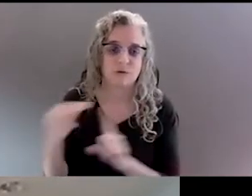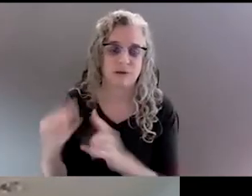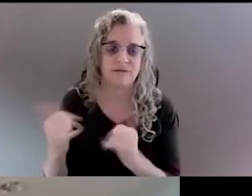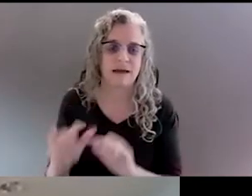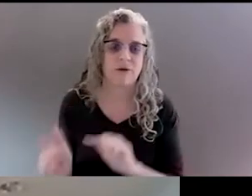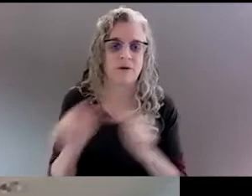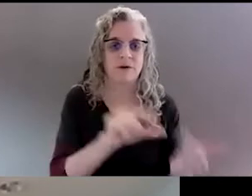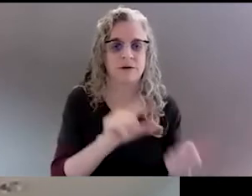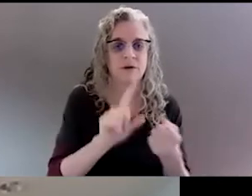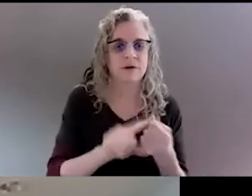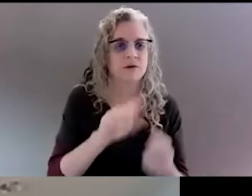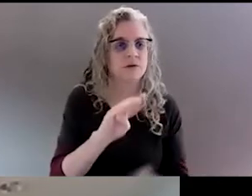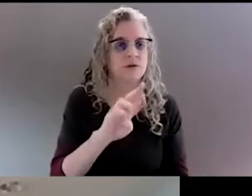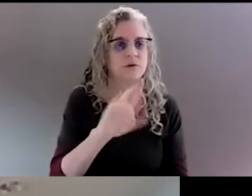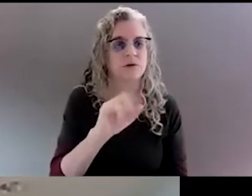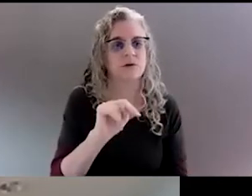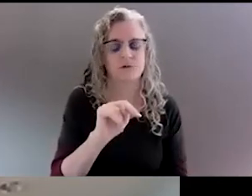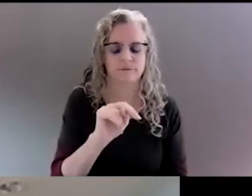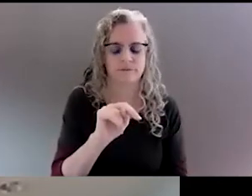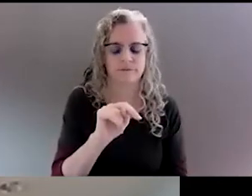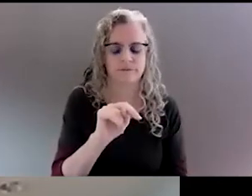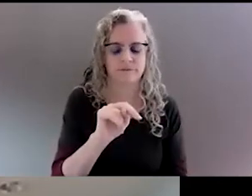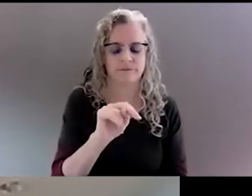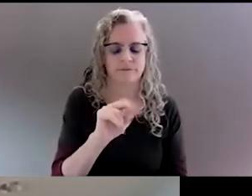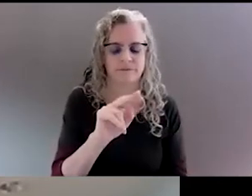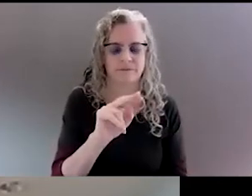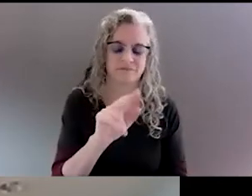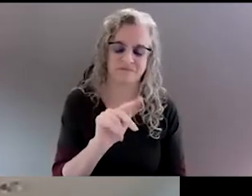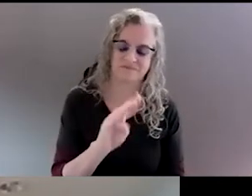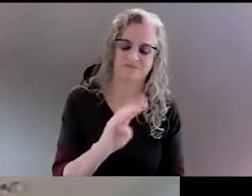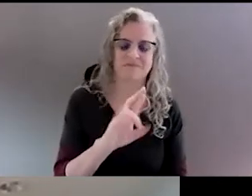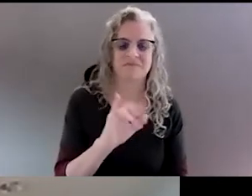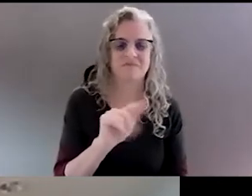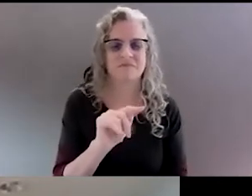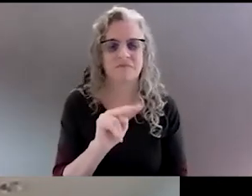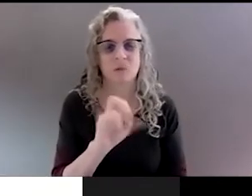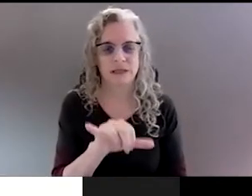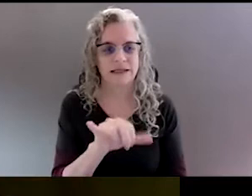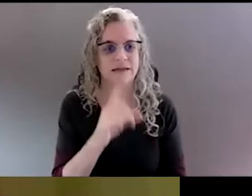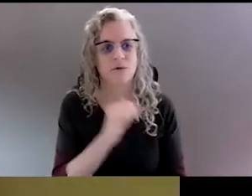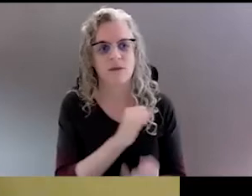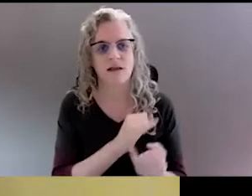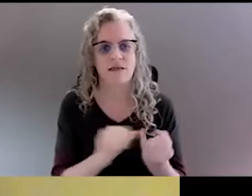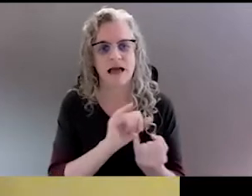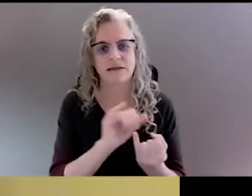Brittany to lead our last round of questions.